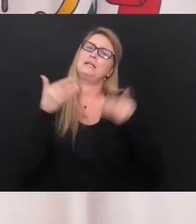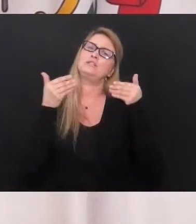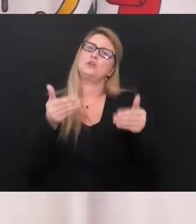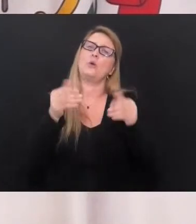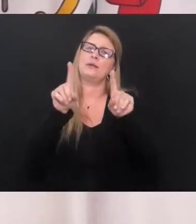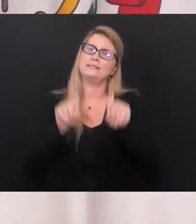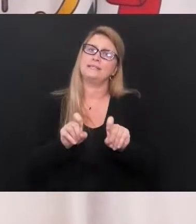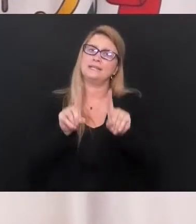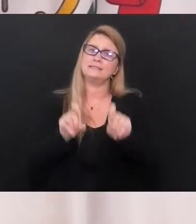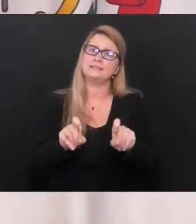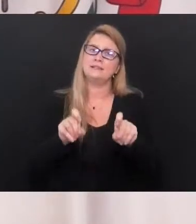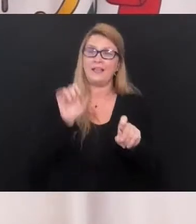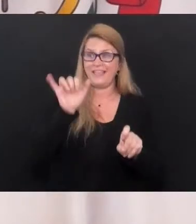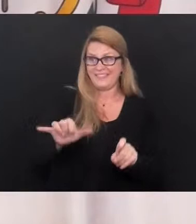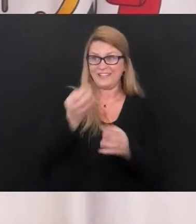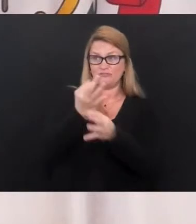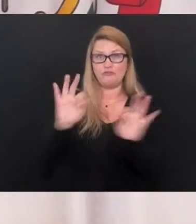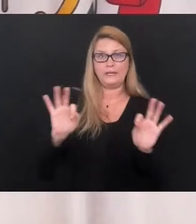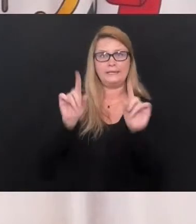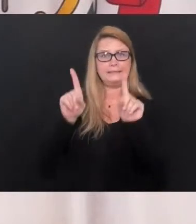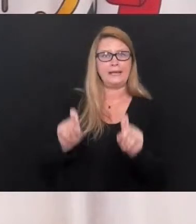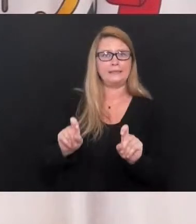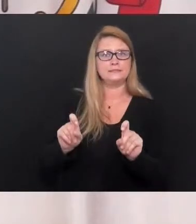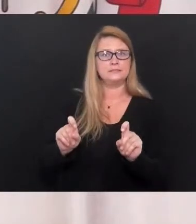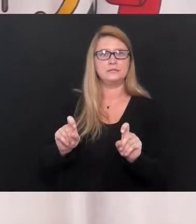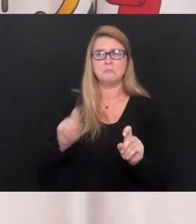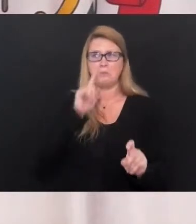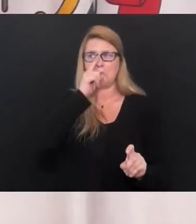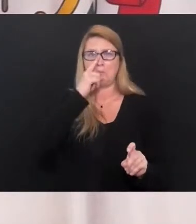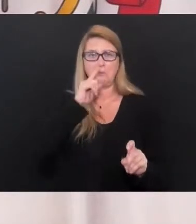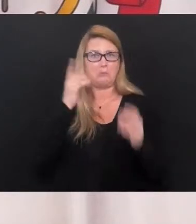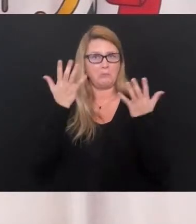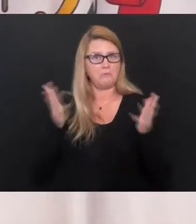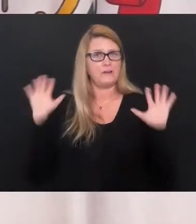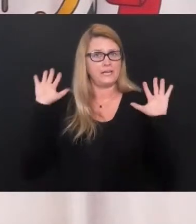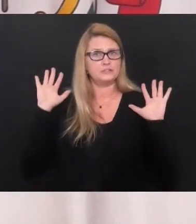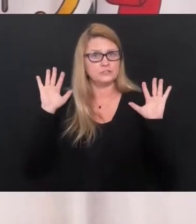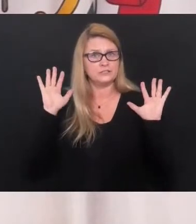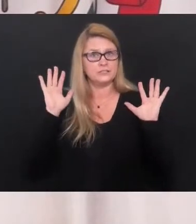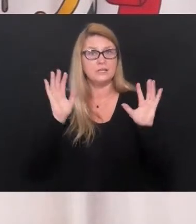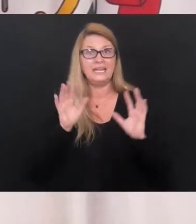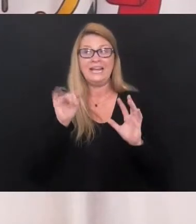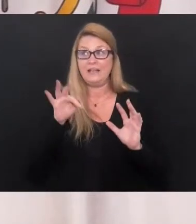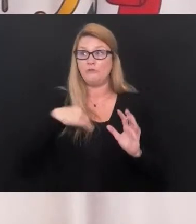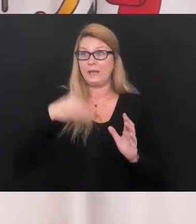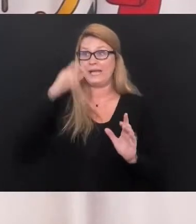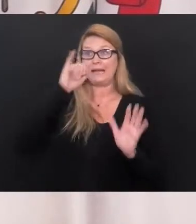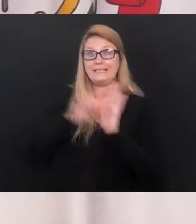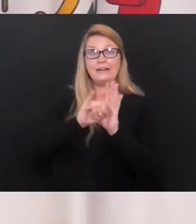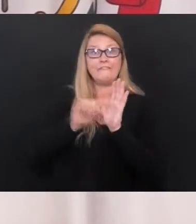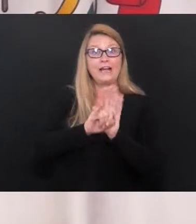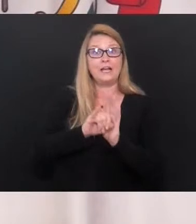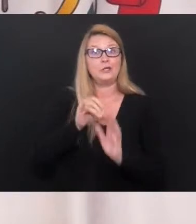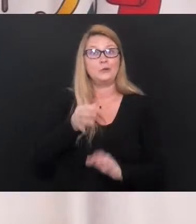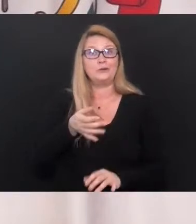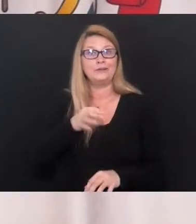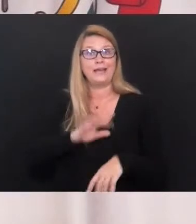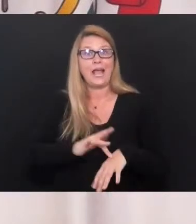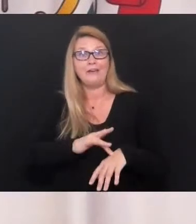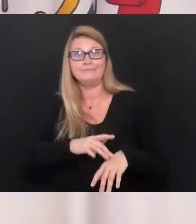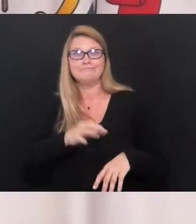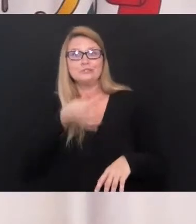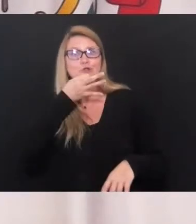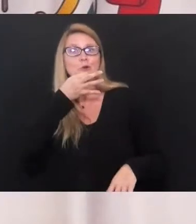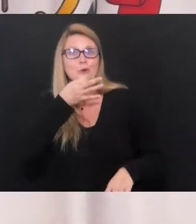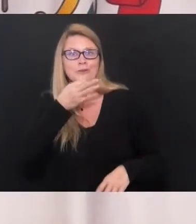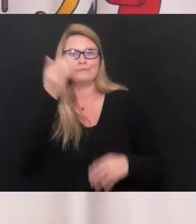tested. It's free, it's painless, and if we can, pick this up in the early stages, we can get you the antibodies